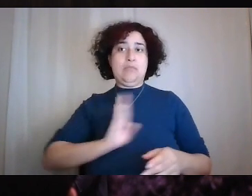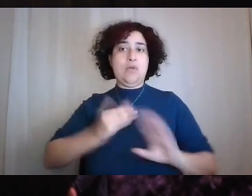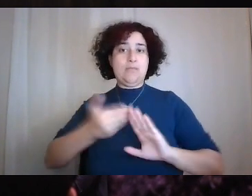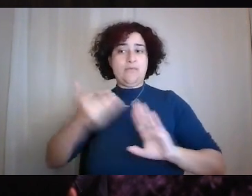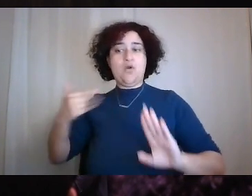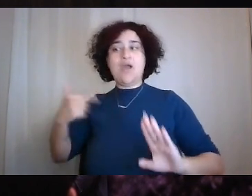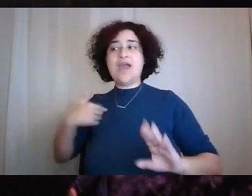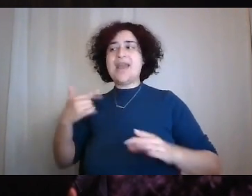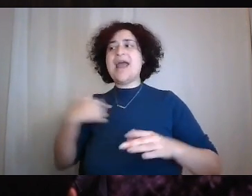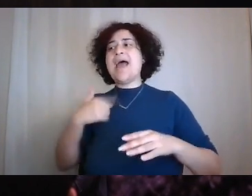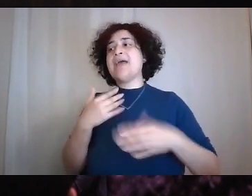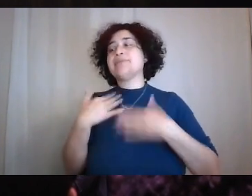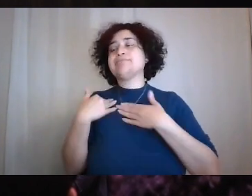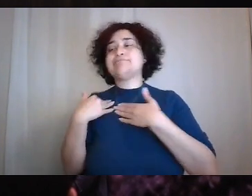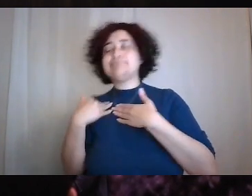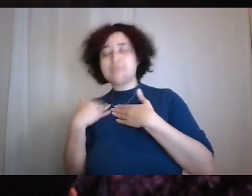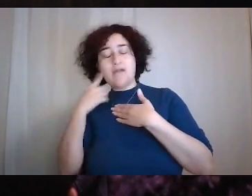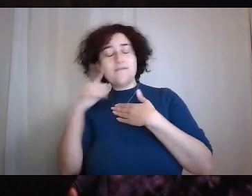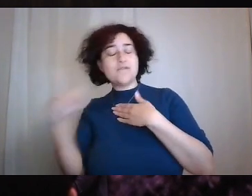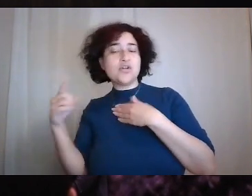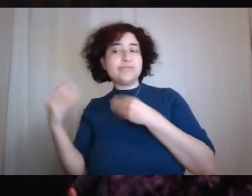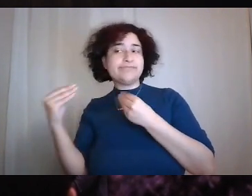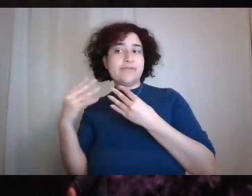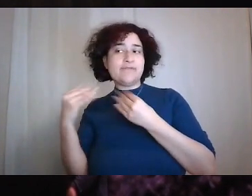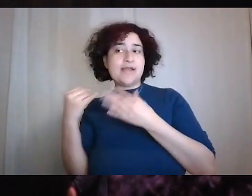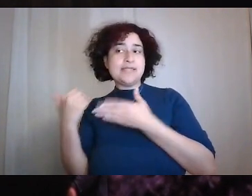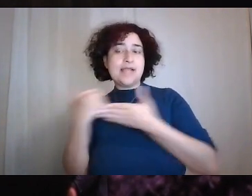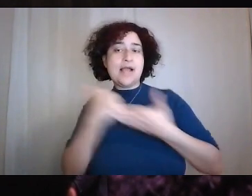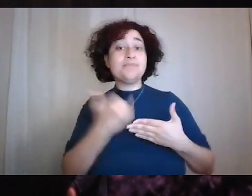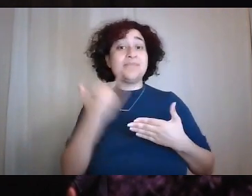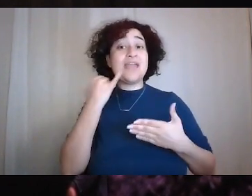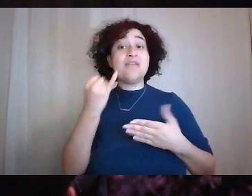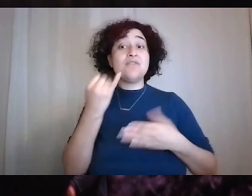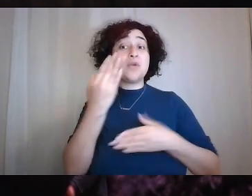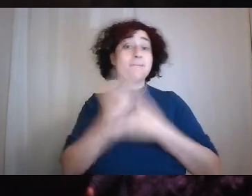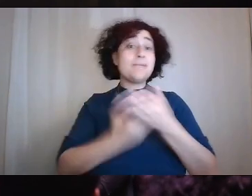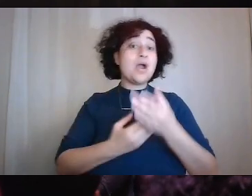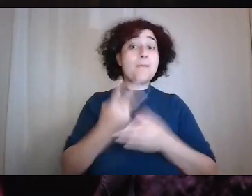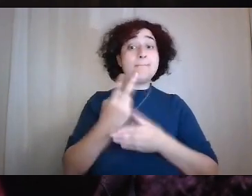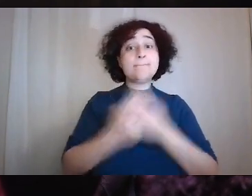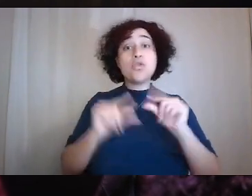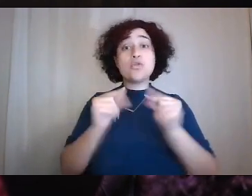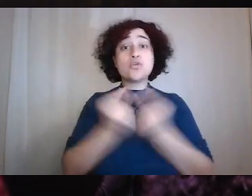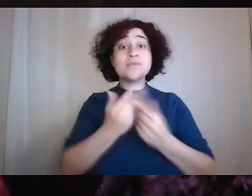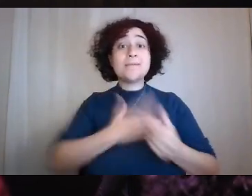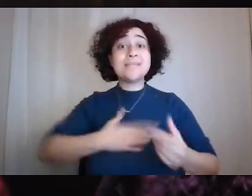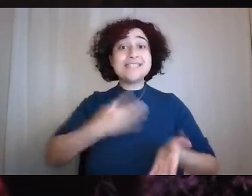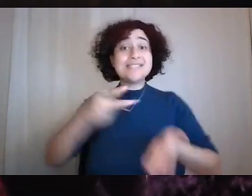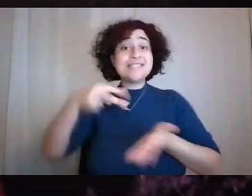you are part of the LTC steering or advisory committee, can you please stand or wave?